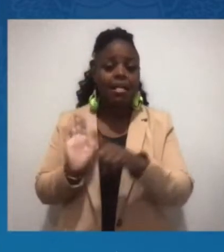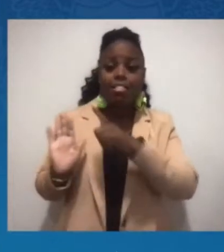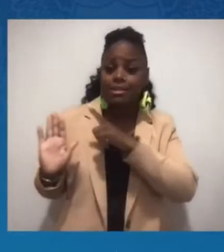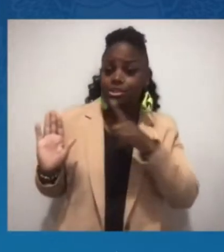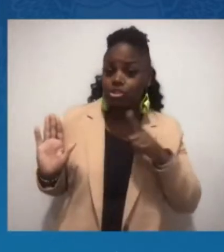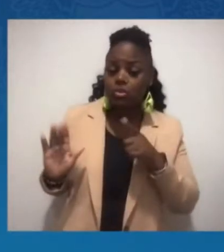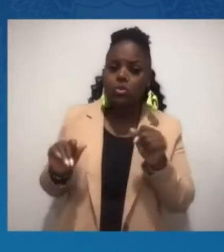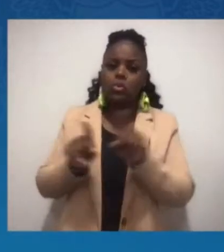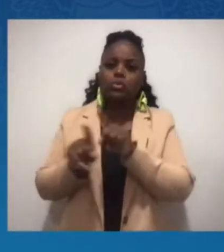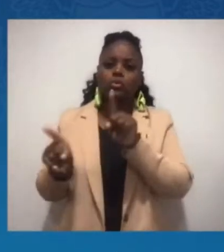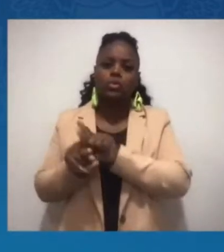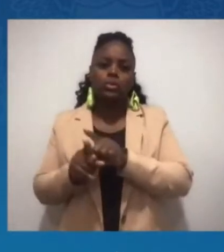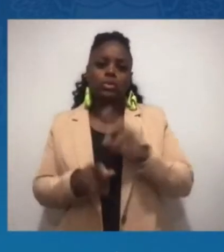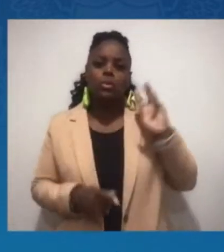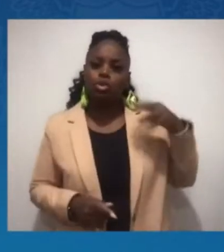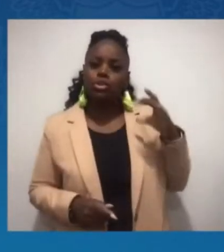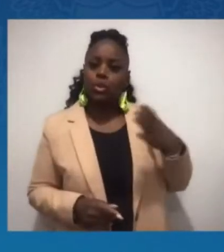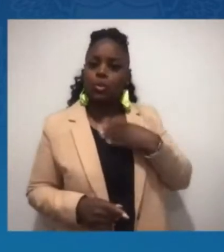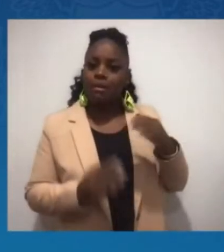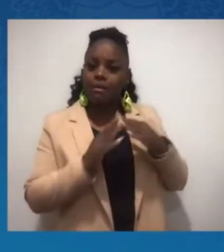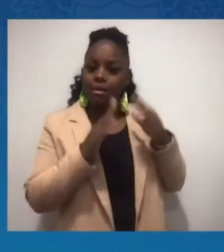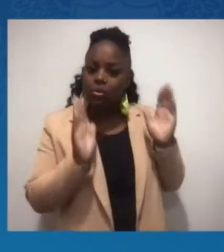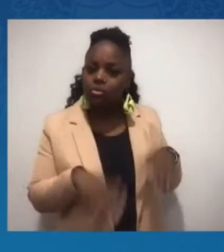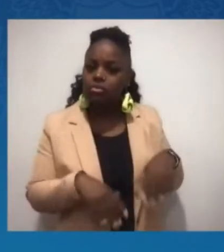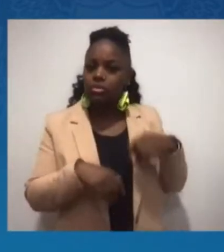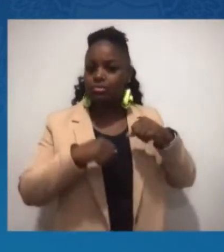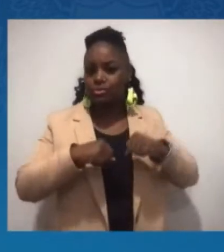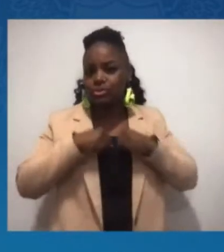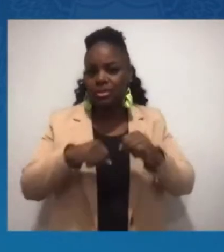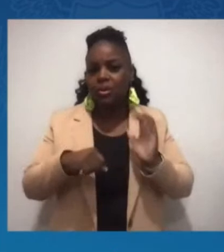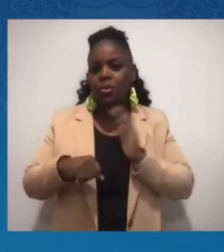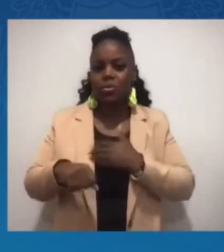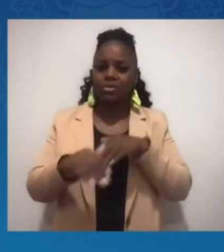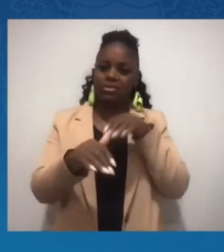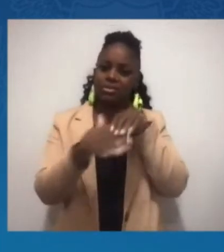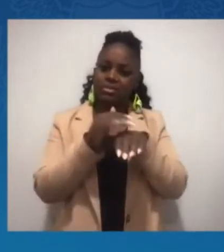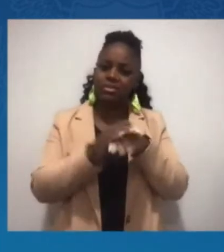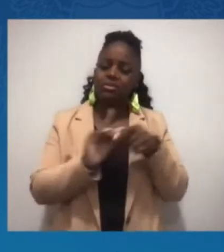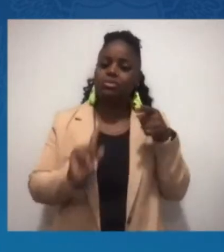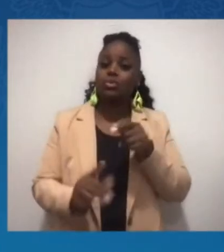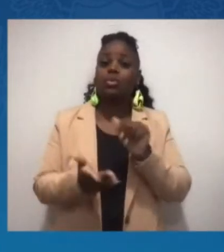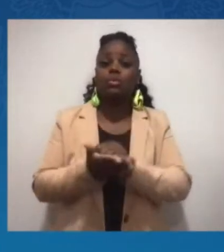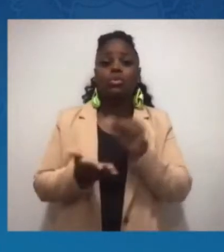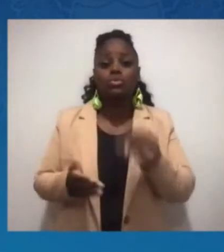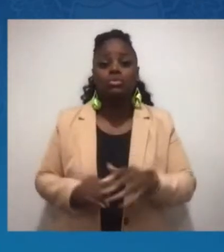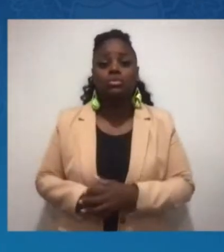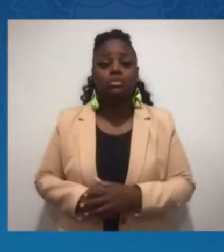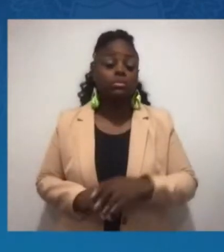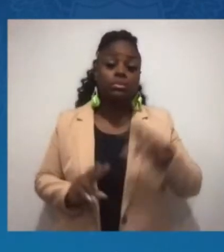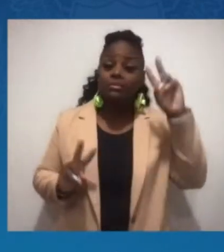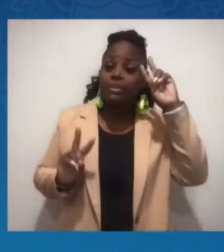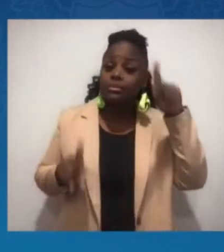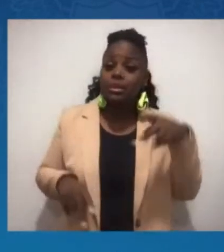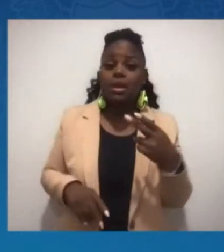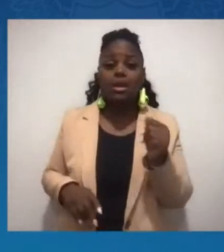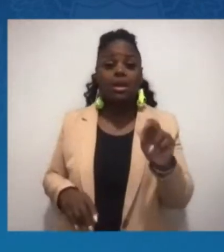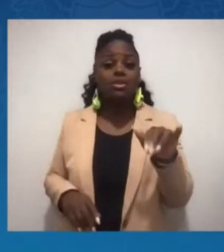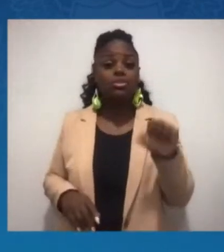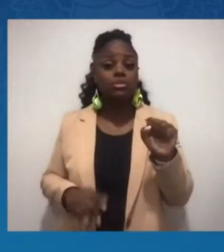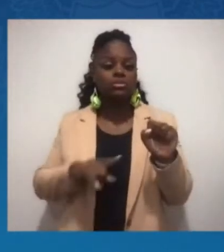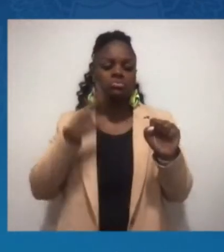fundamental right to abortion. Vice President Harris knows that everyone should have the freedom to make their personal decisions about